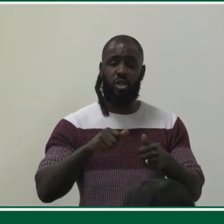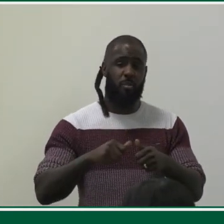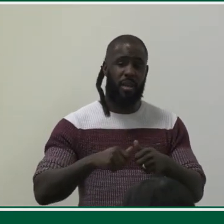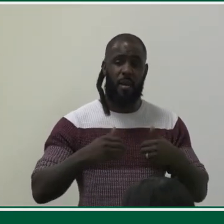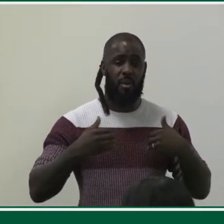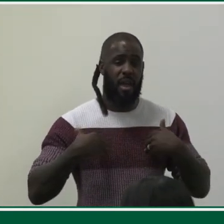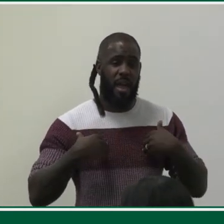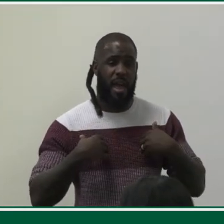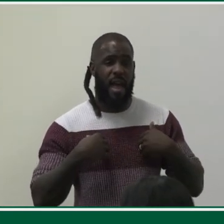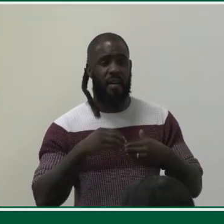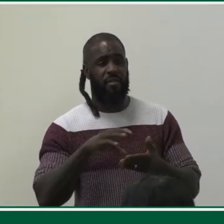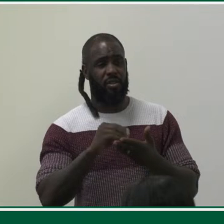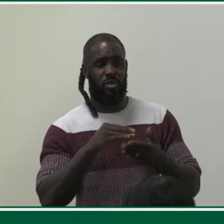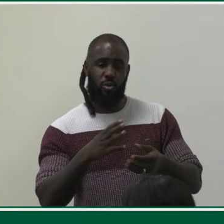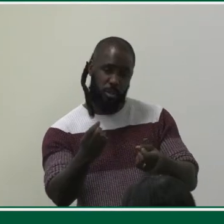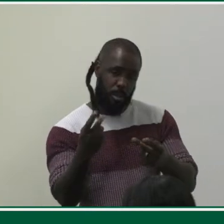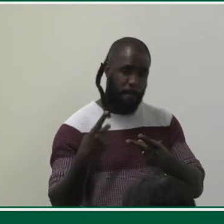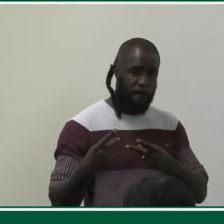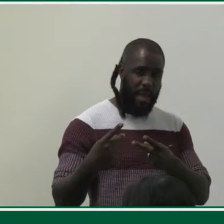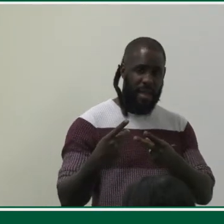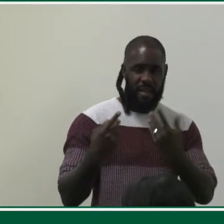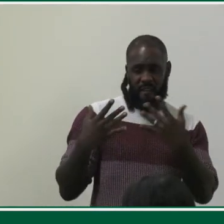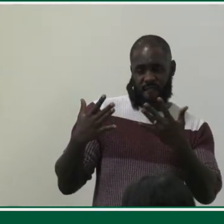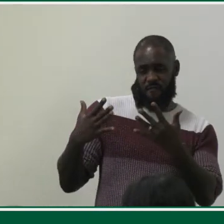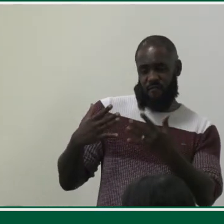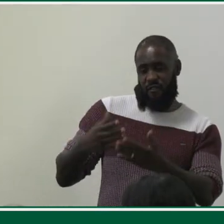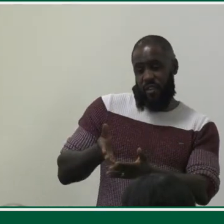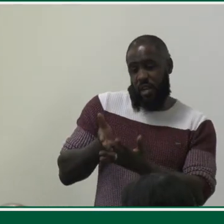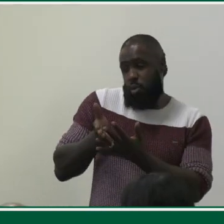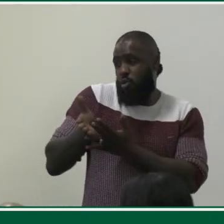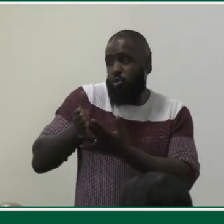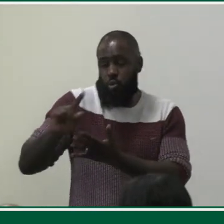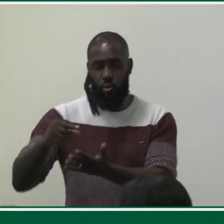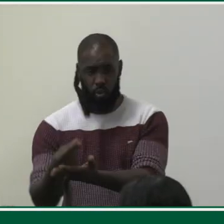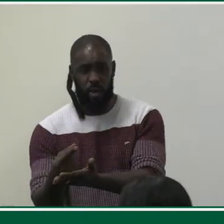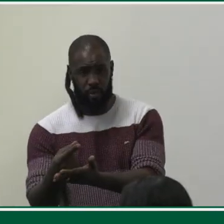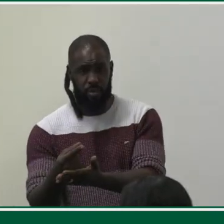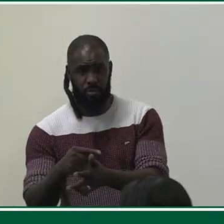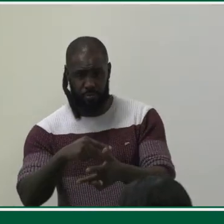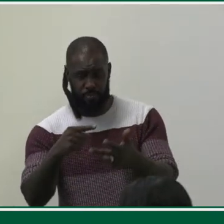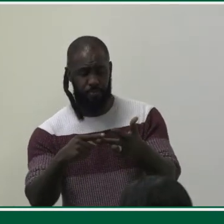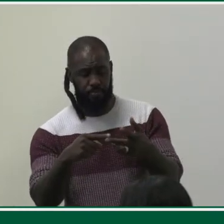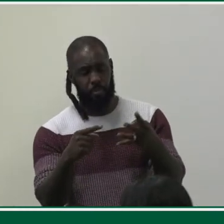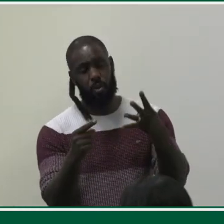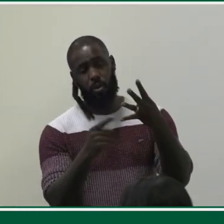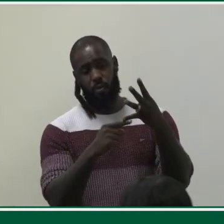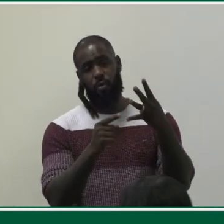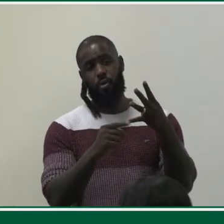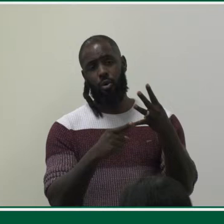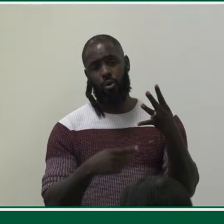students and see them through graduation. We should be able to